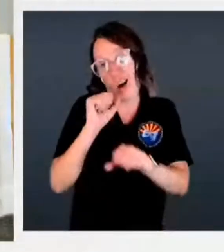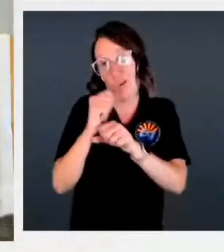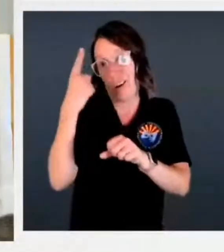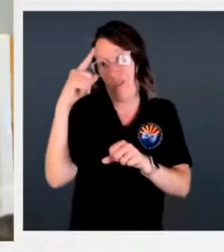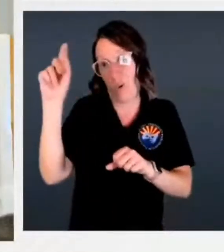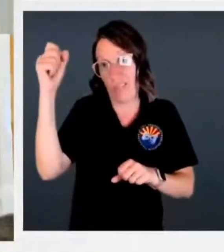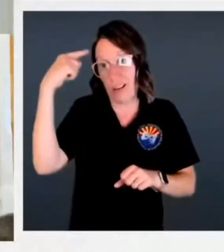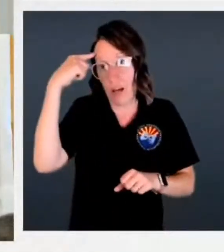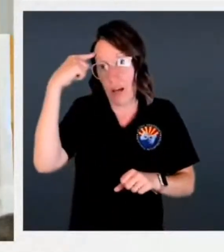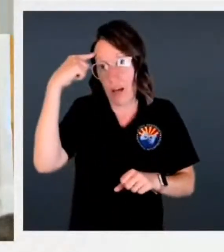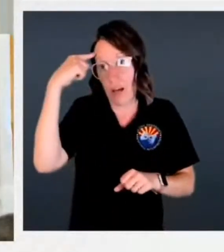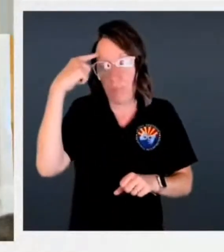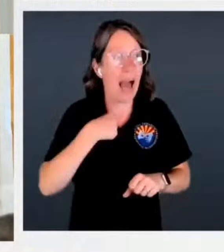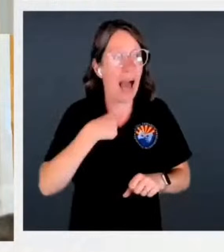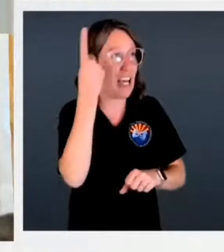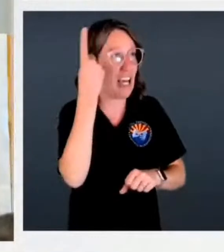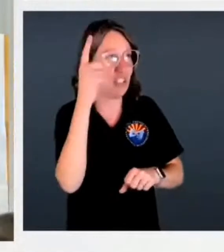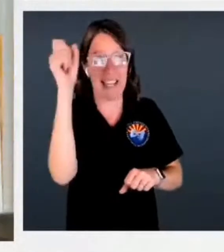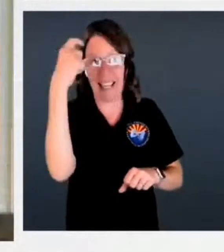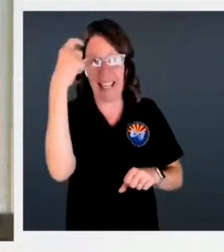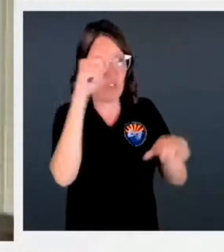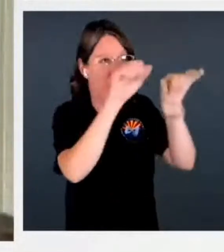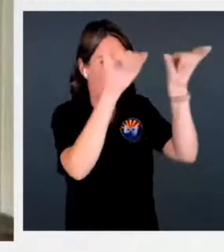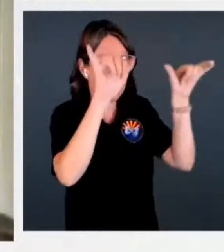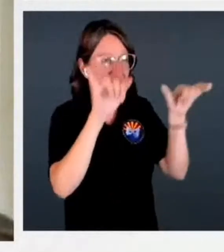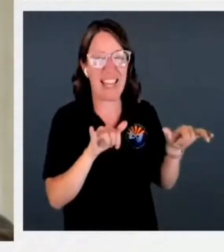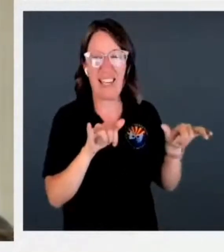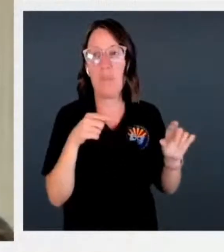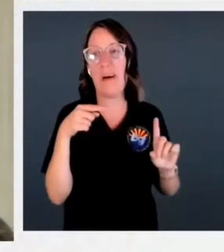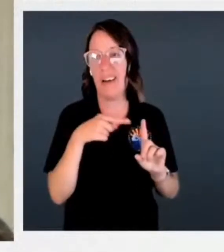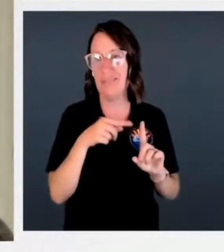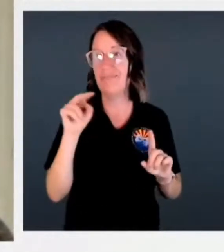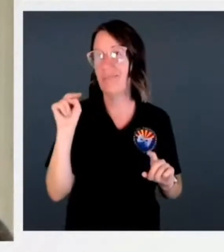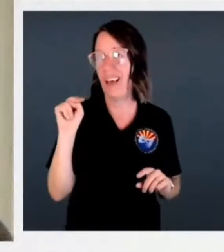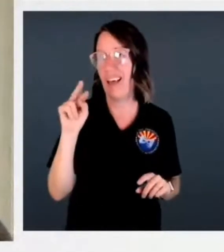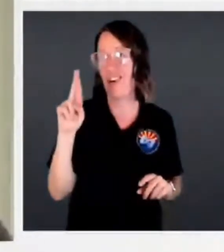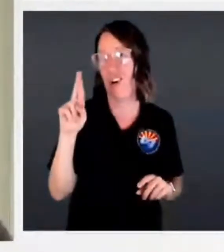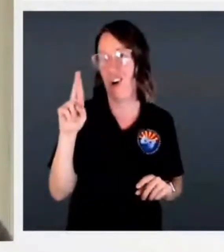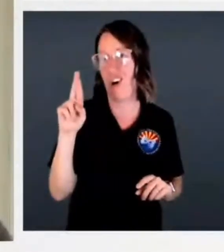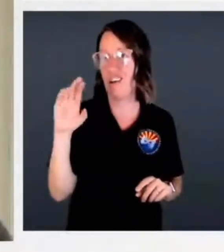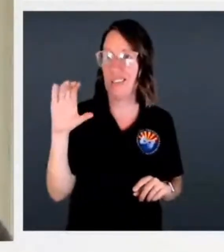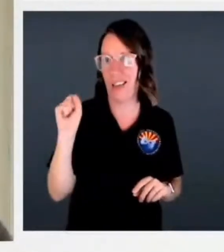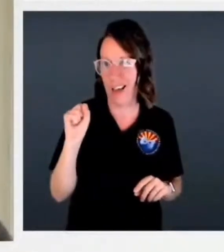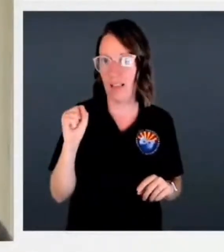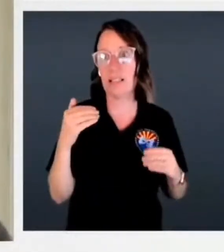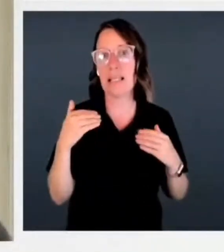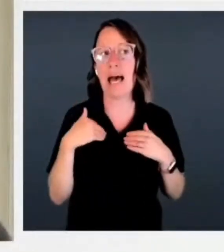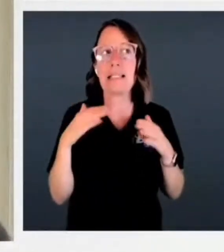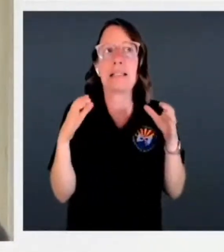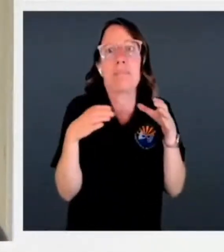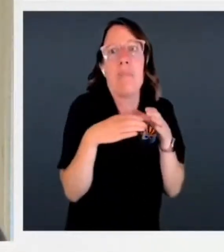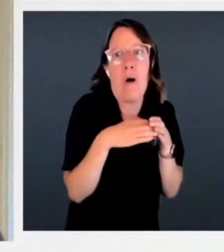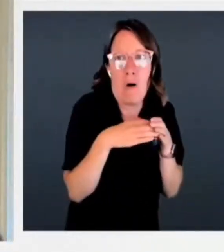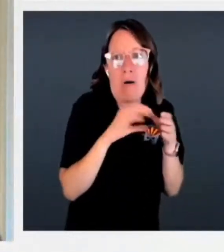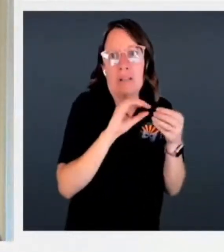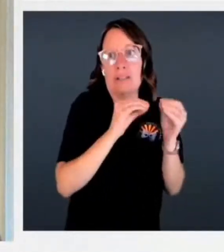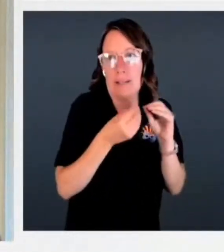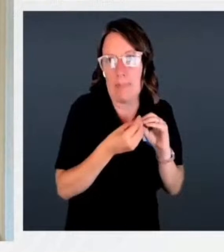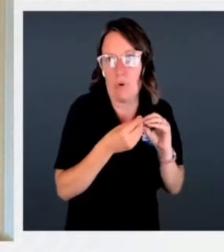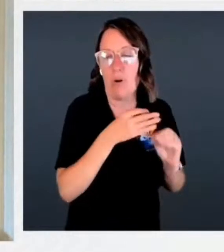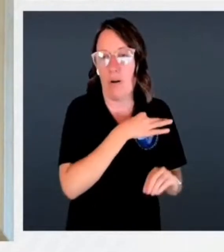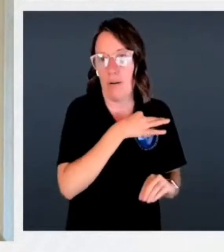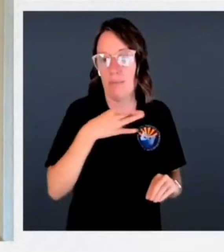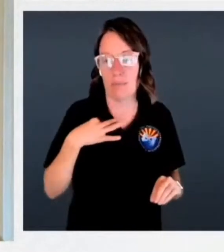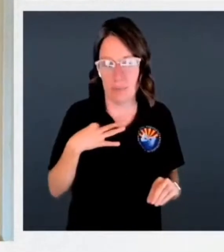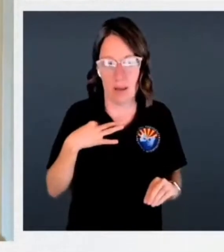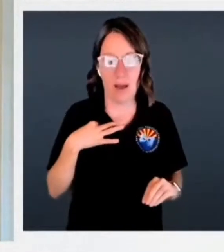and NRCS has less staffing than what the Forest Service has. However, I now understand the